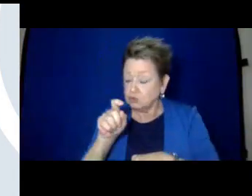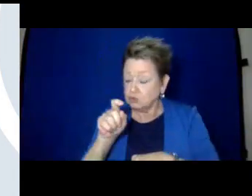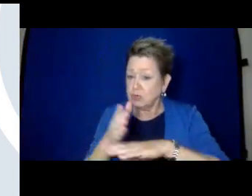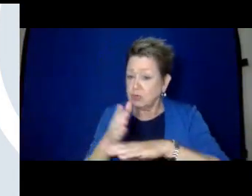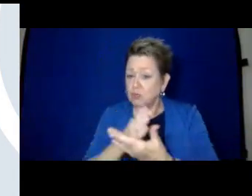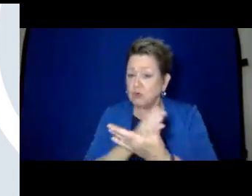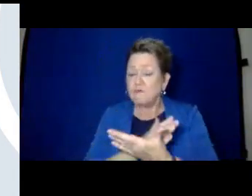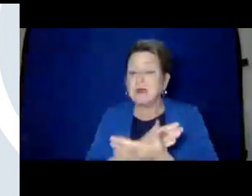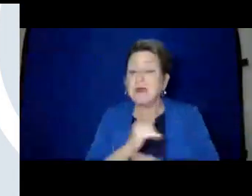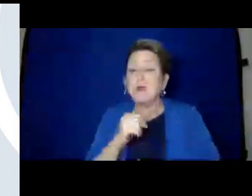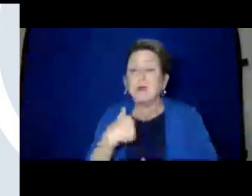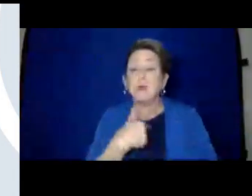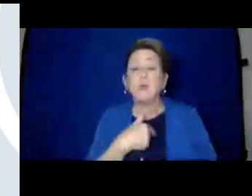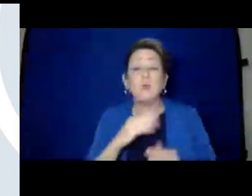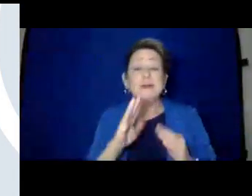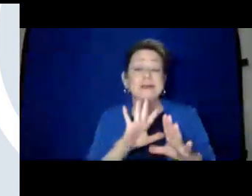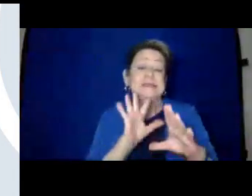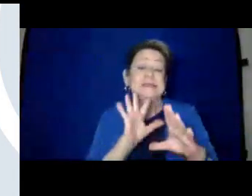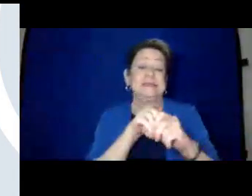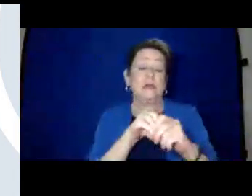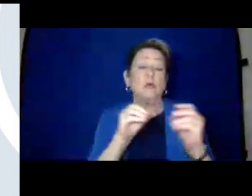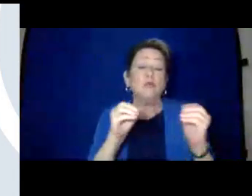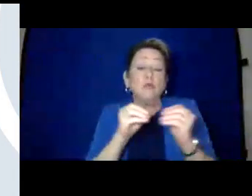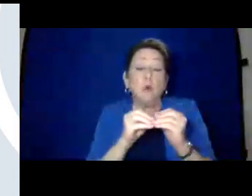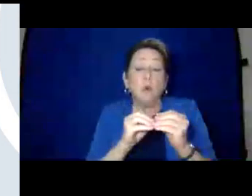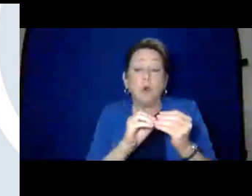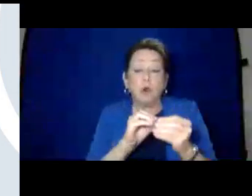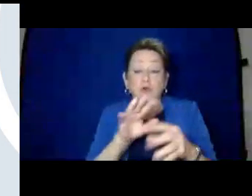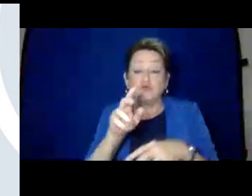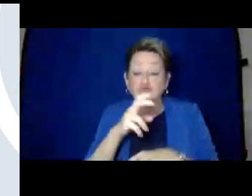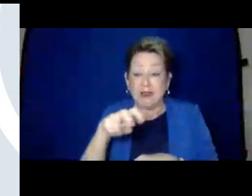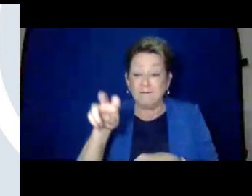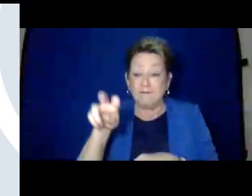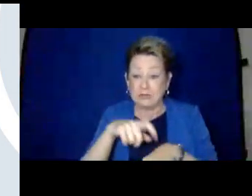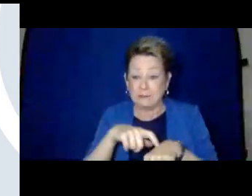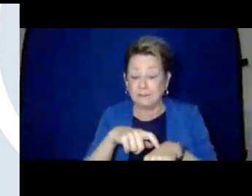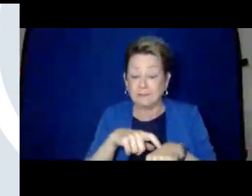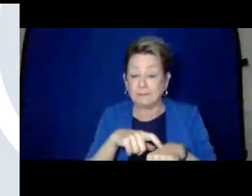time built into the route. But as far as the customer impacts at the terminal,